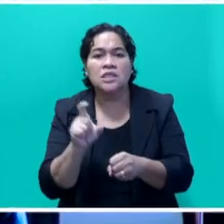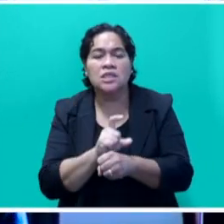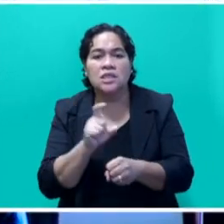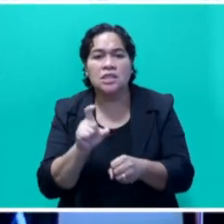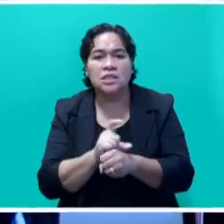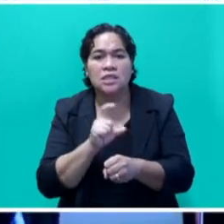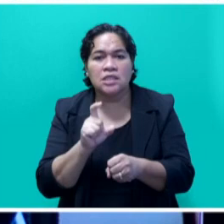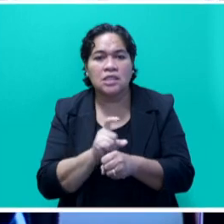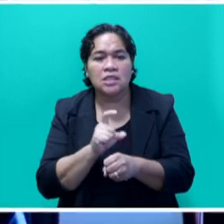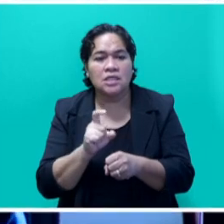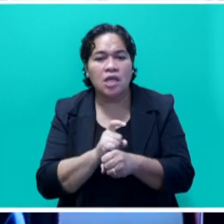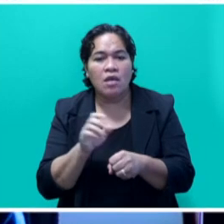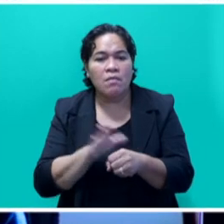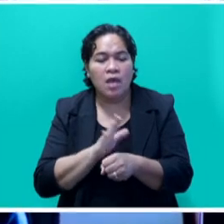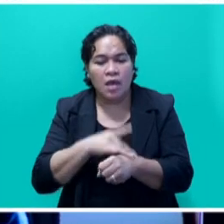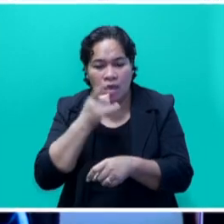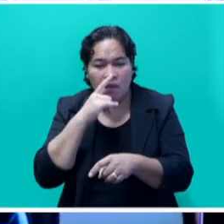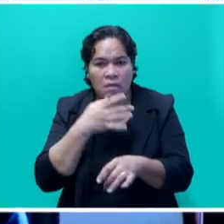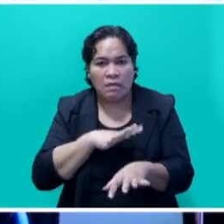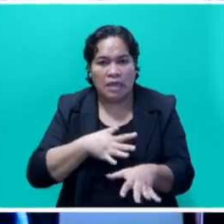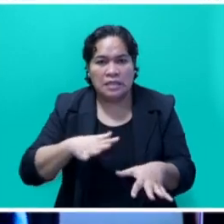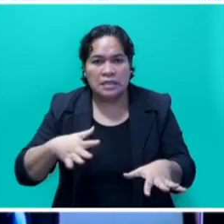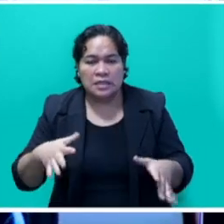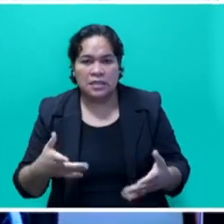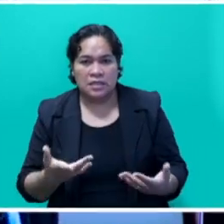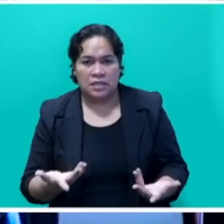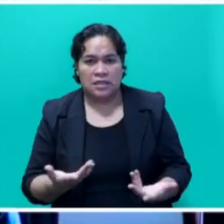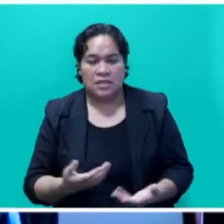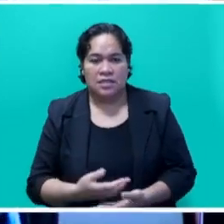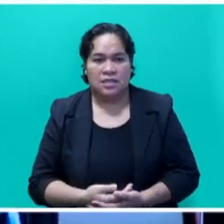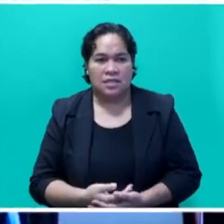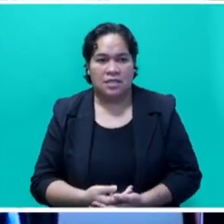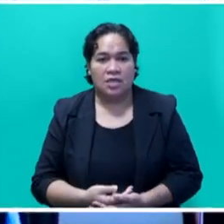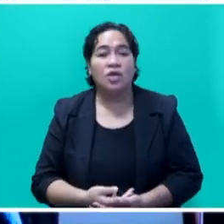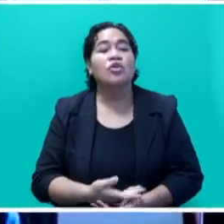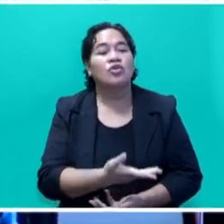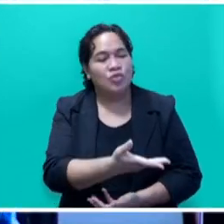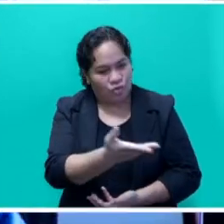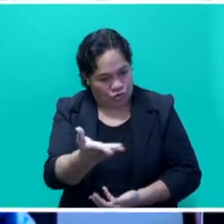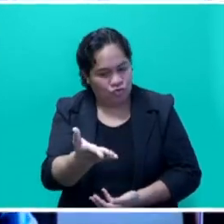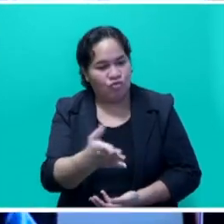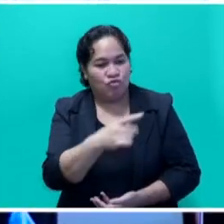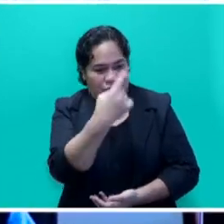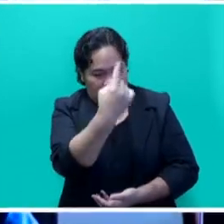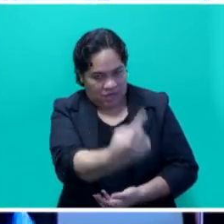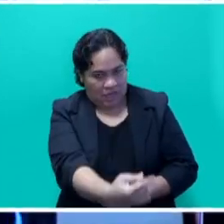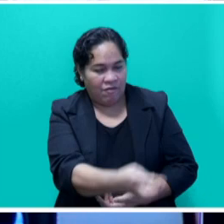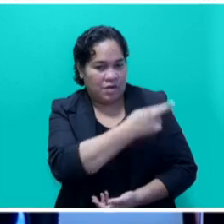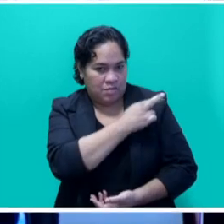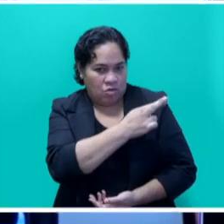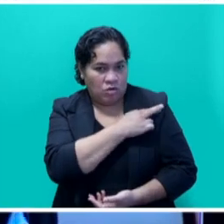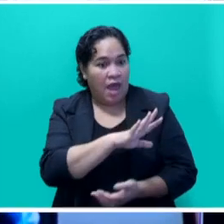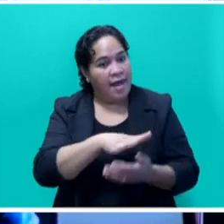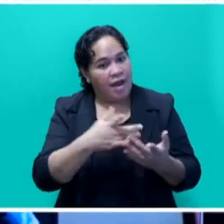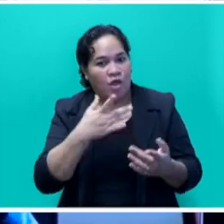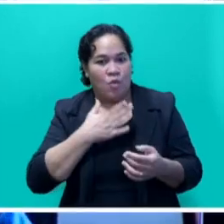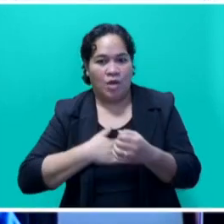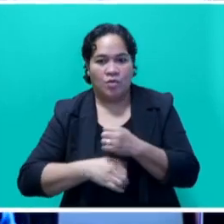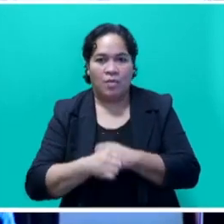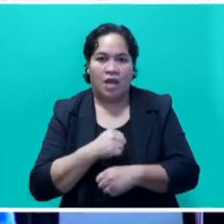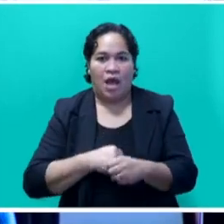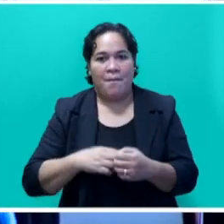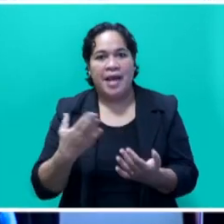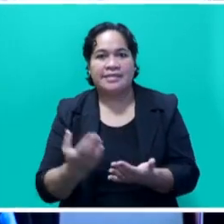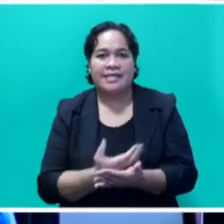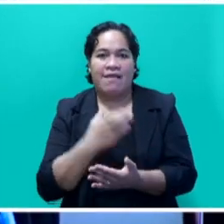this? Who created this drama? Exactly. They are the ones who did it, and now they want to come across as saviors and say,